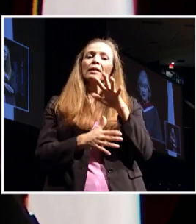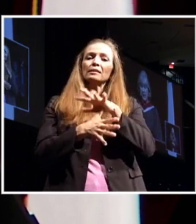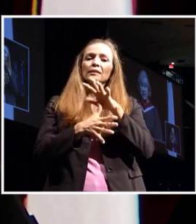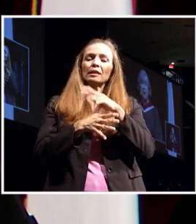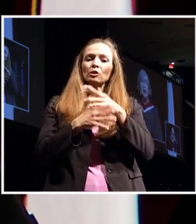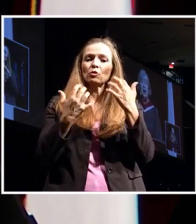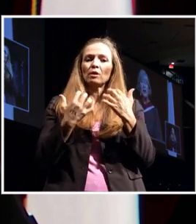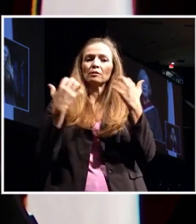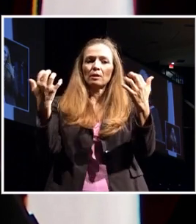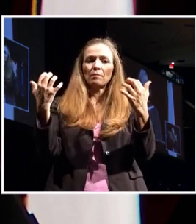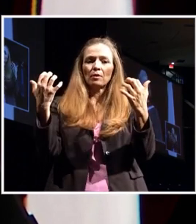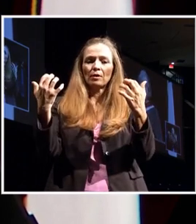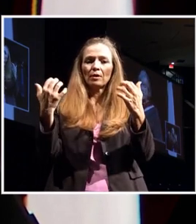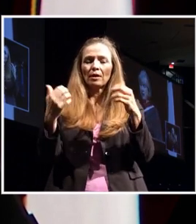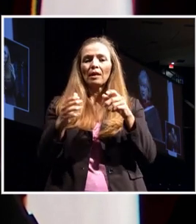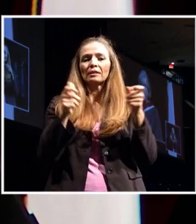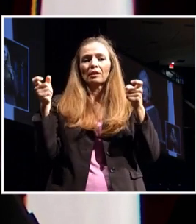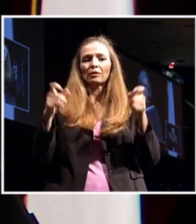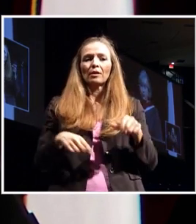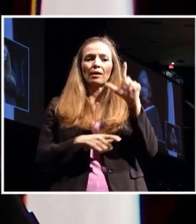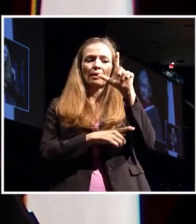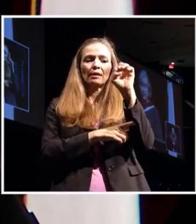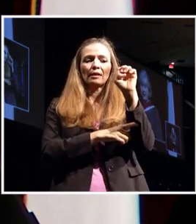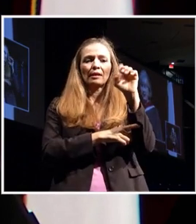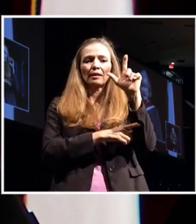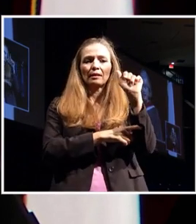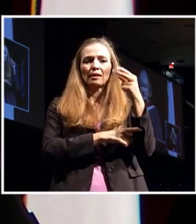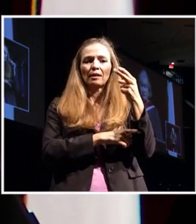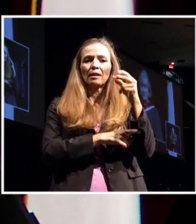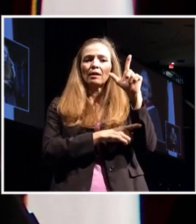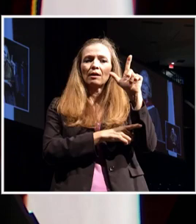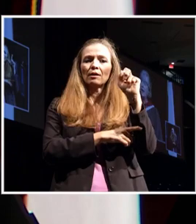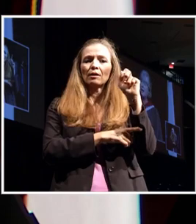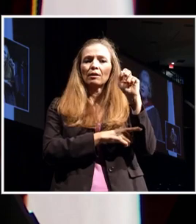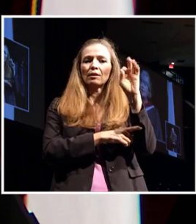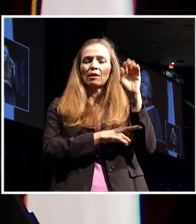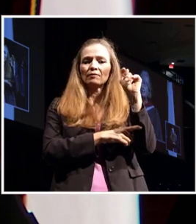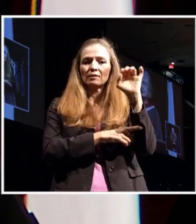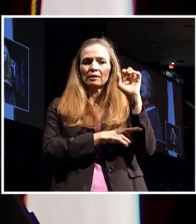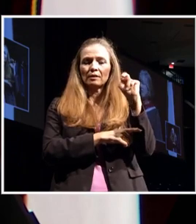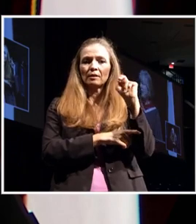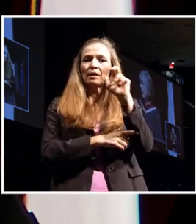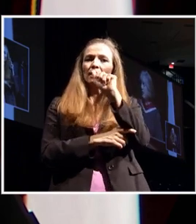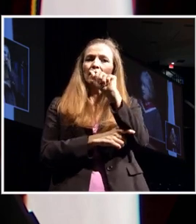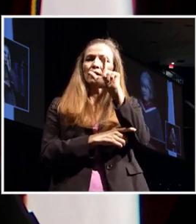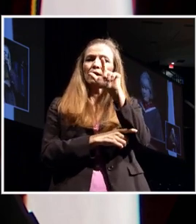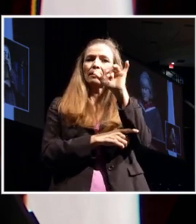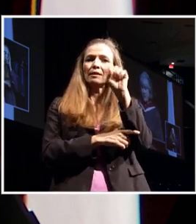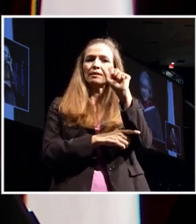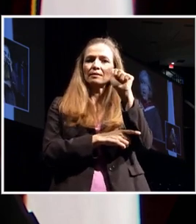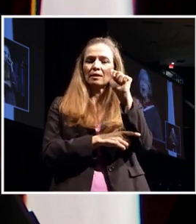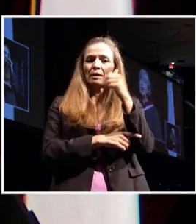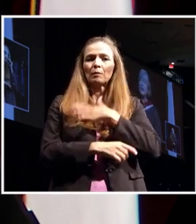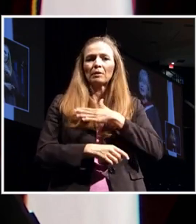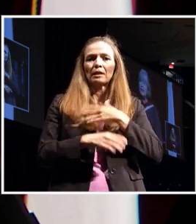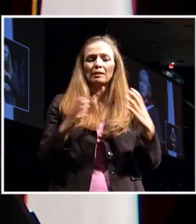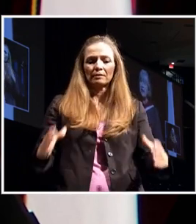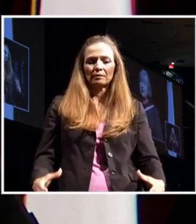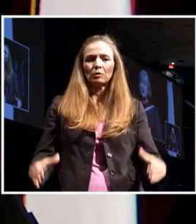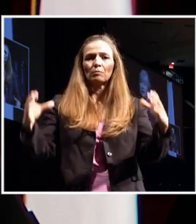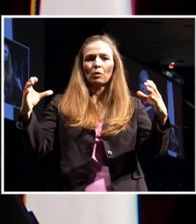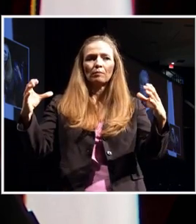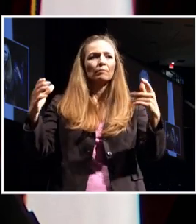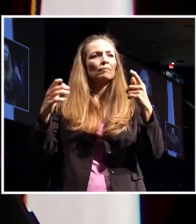Senior Ensemble under the direction of Choir Director Leela Lofton. Alyssa, please come to the podium. Audience